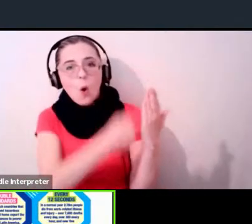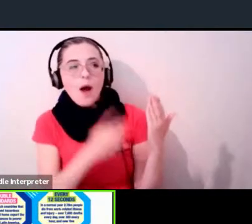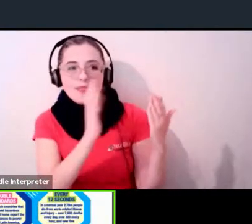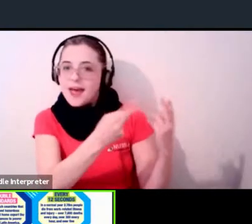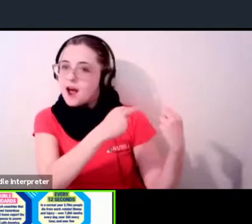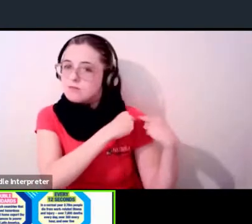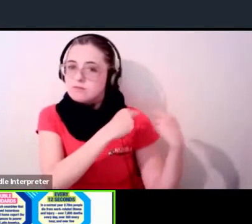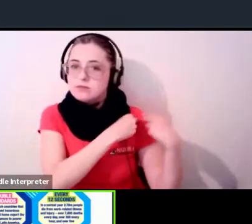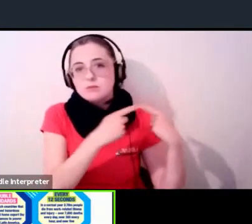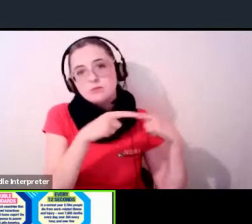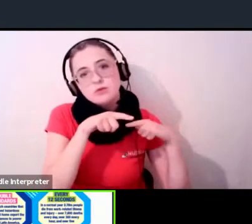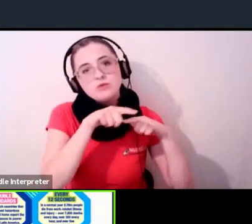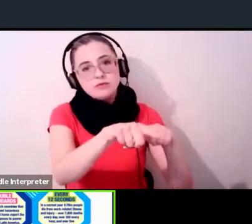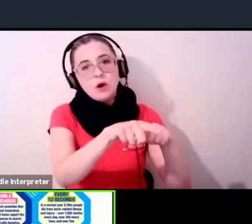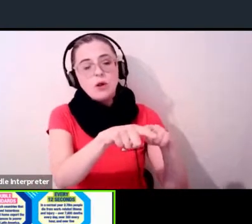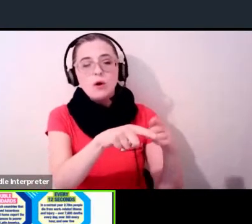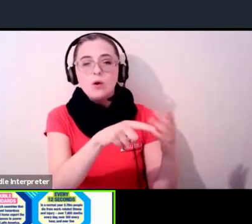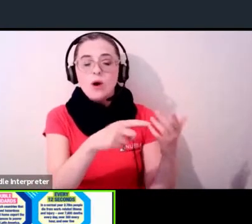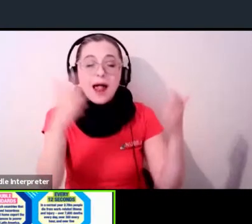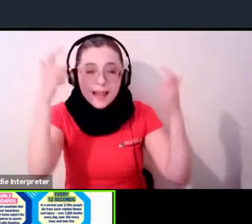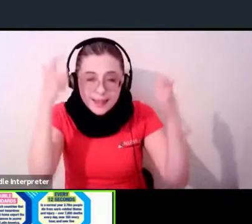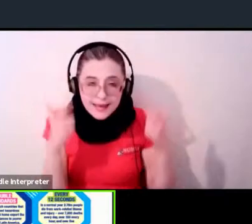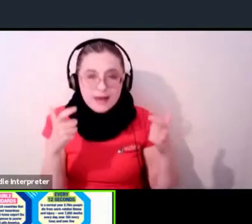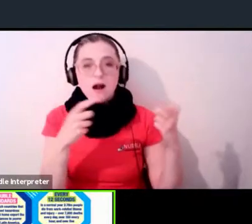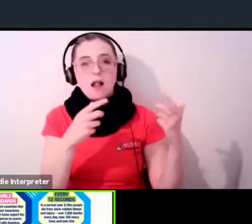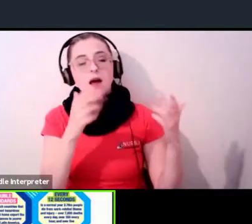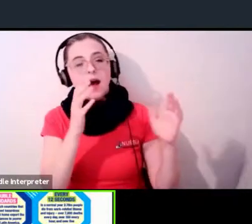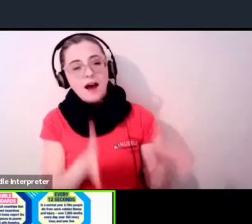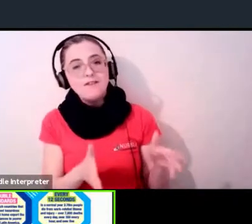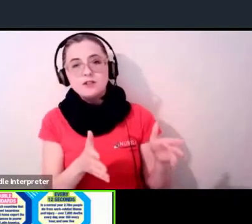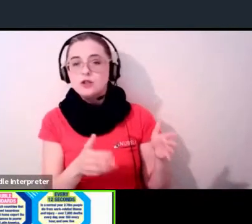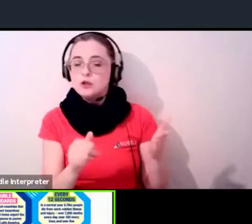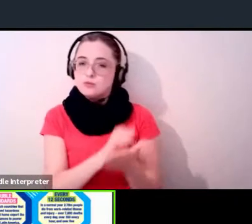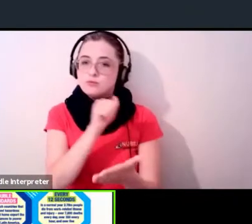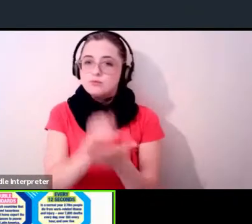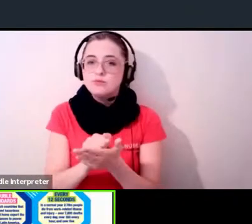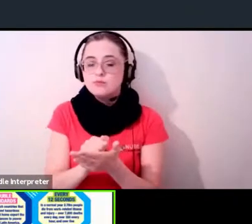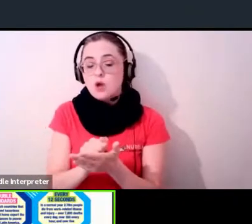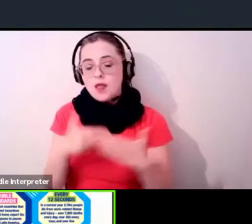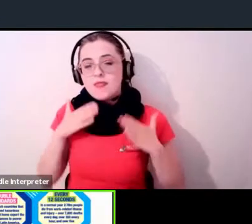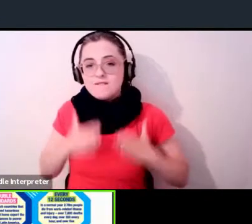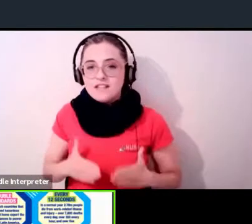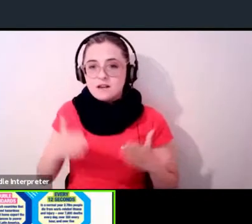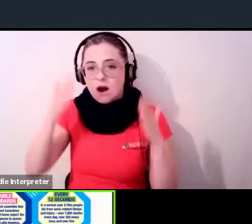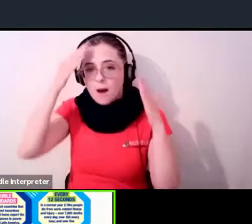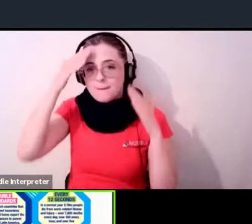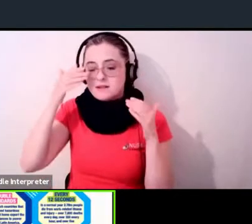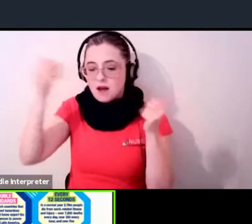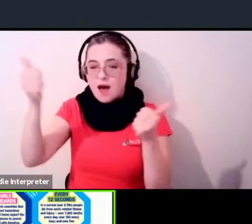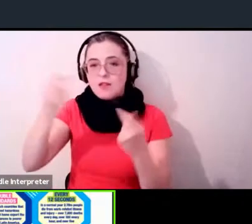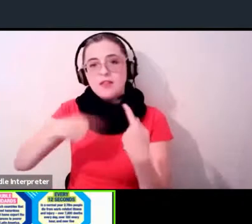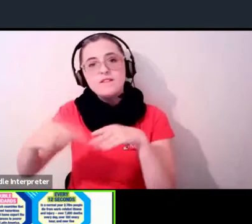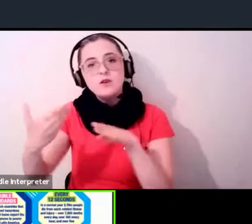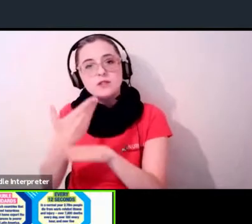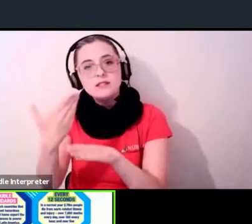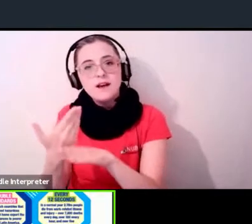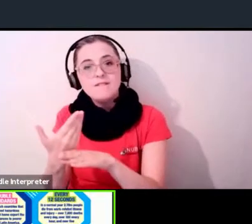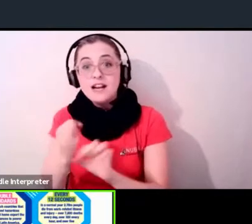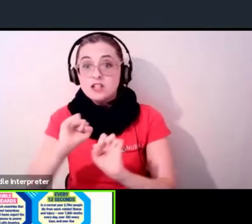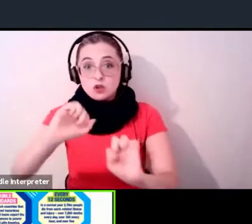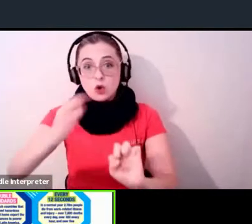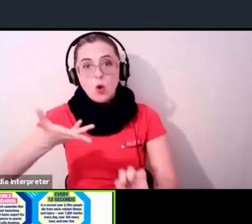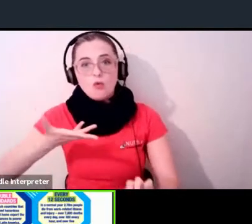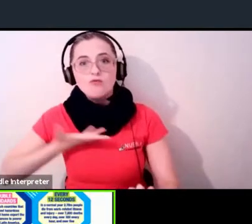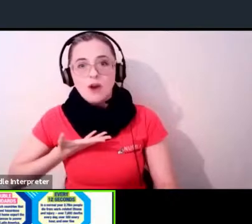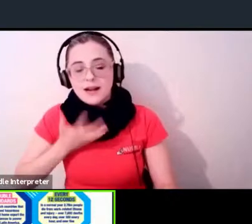the employer's legal duty, to ensure the physical and mental health of workers, and your right as a safety